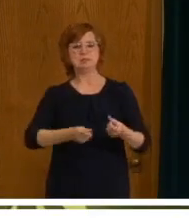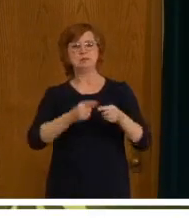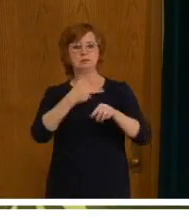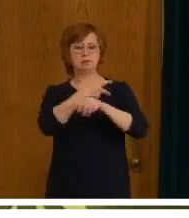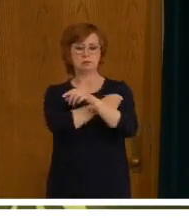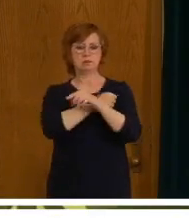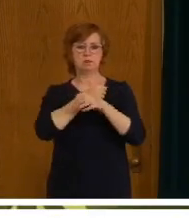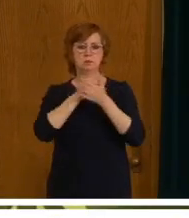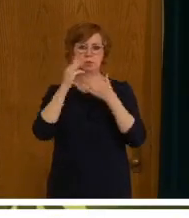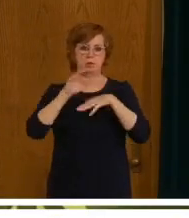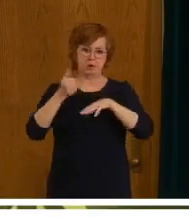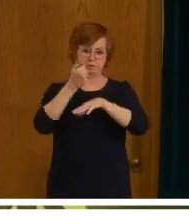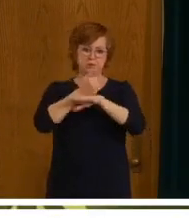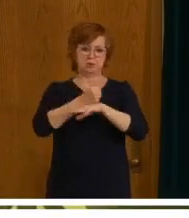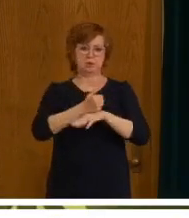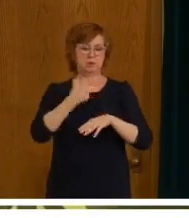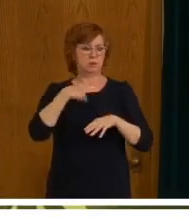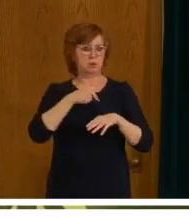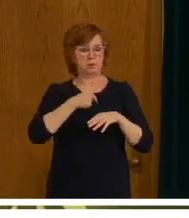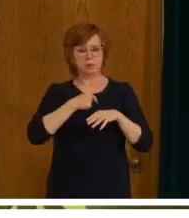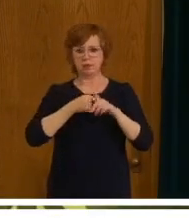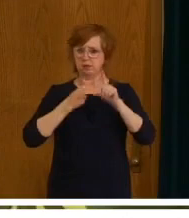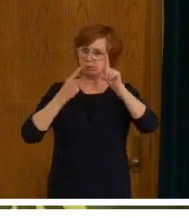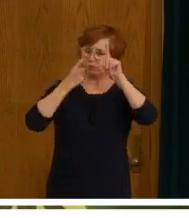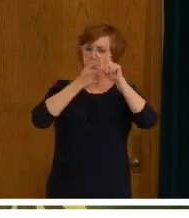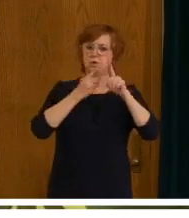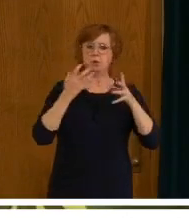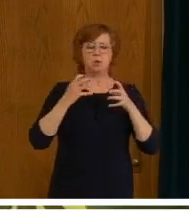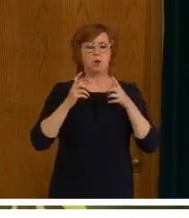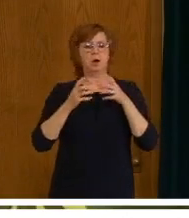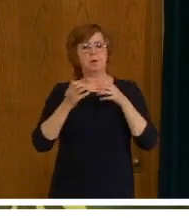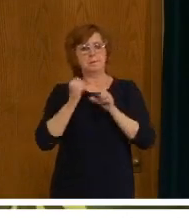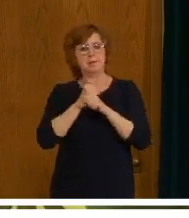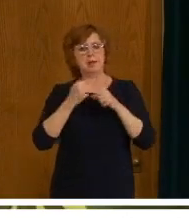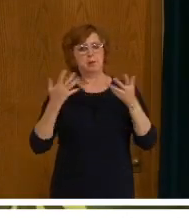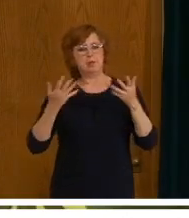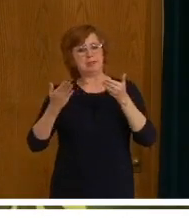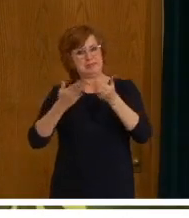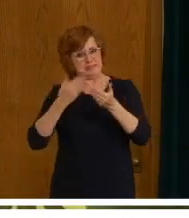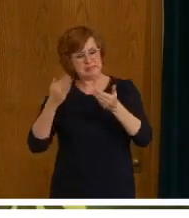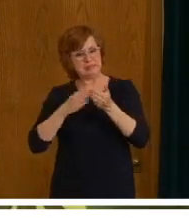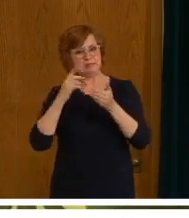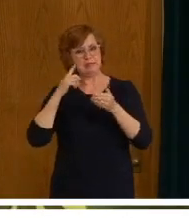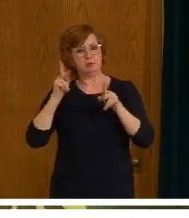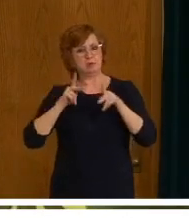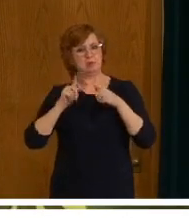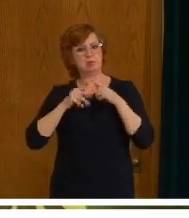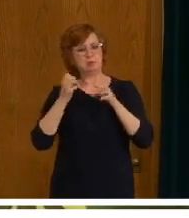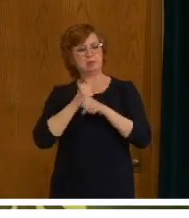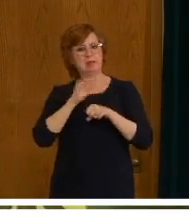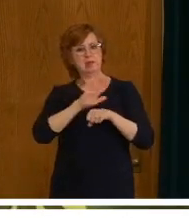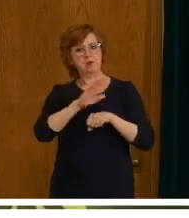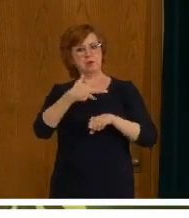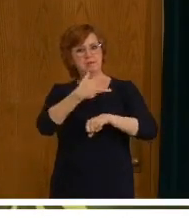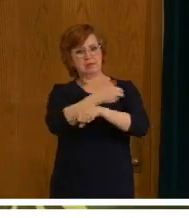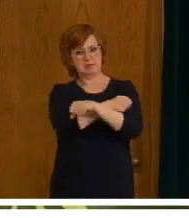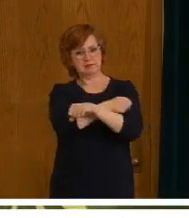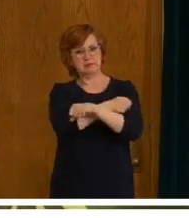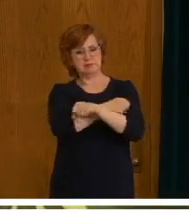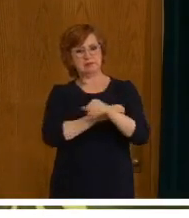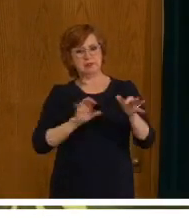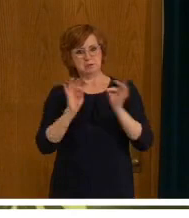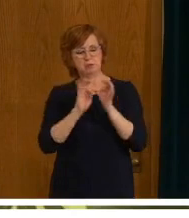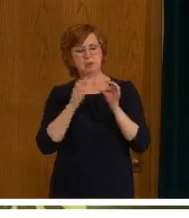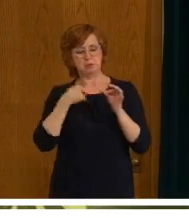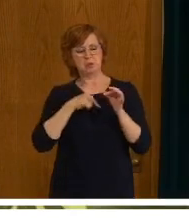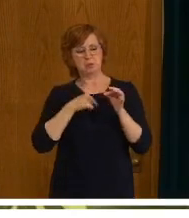delivering vaccines across the province so in a way that's as convenient as possible for Saskatchewan residents and their families to get vaccinated. We will continue to